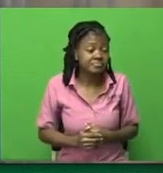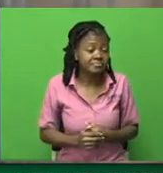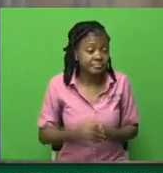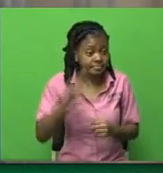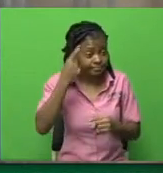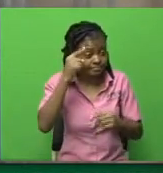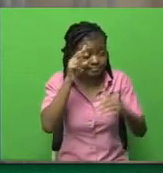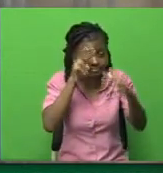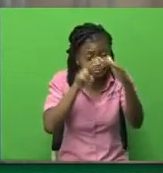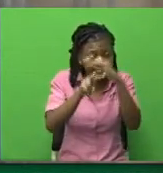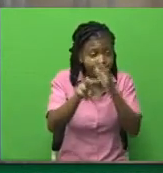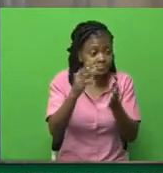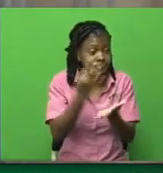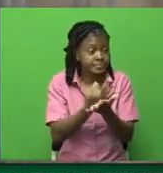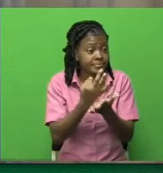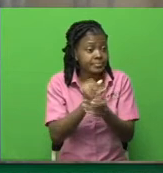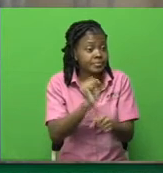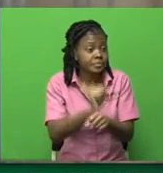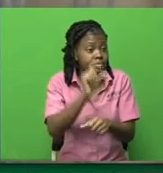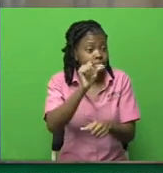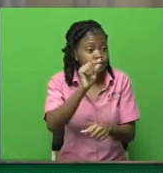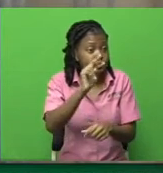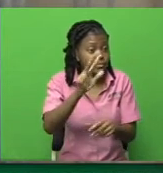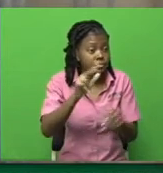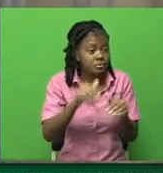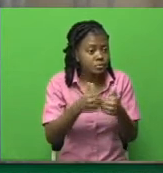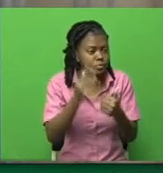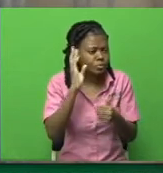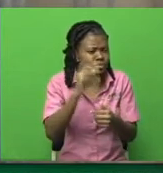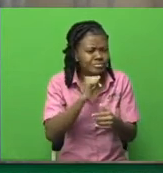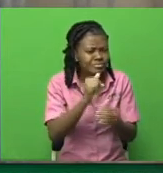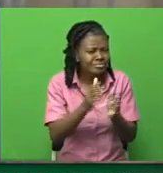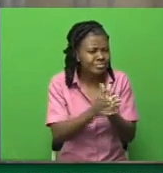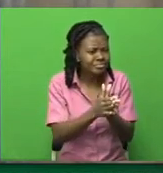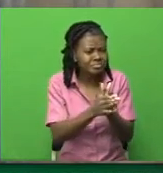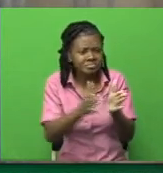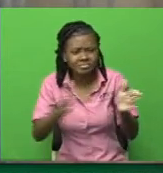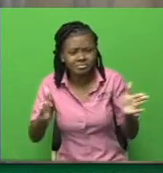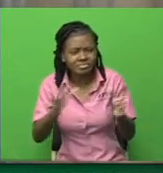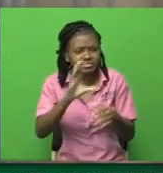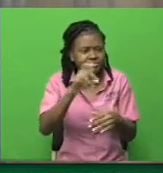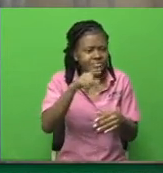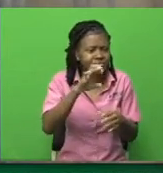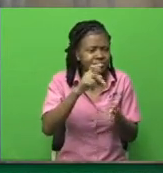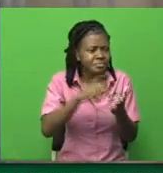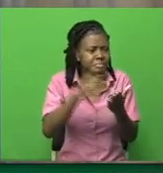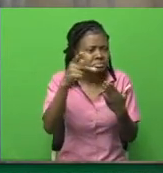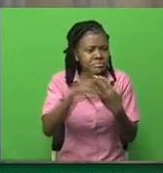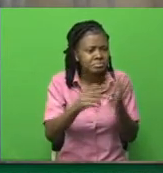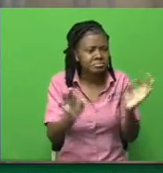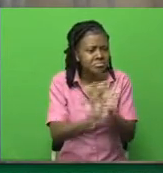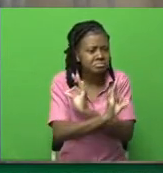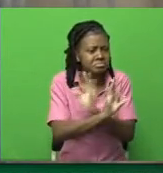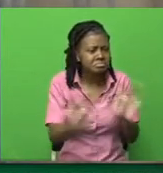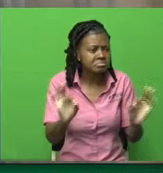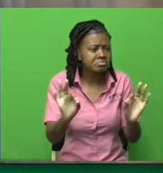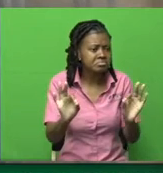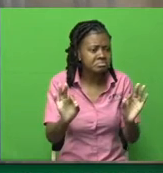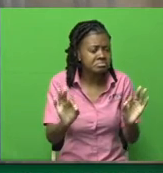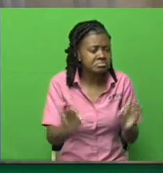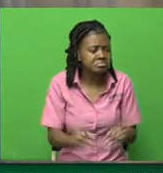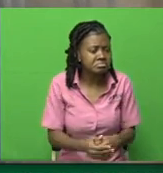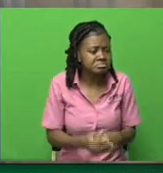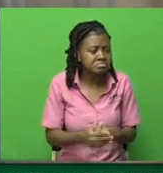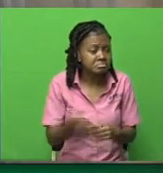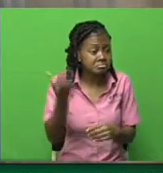in the program this is seen in the expended estimates the program will survives downwards from 425 million and